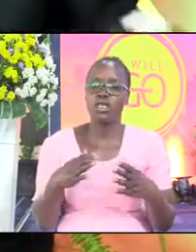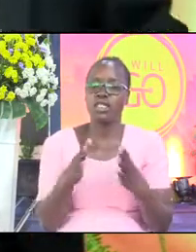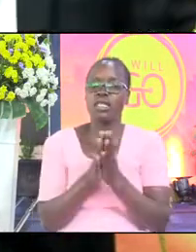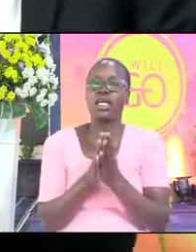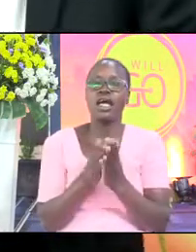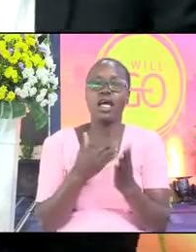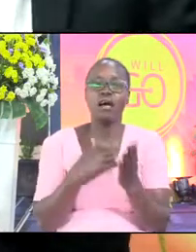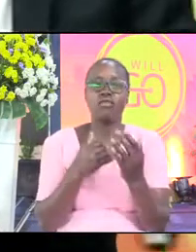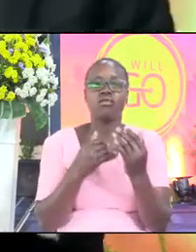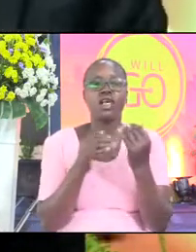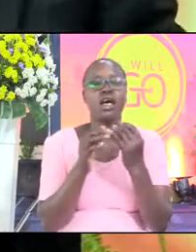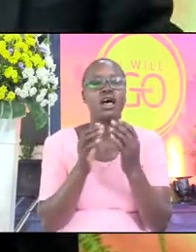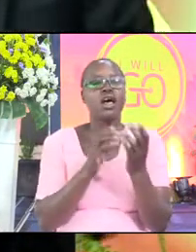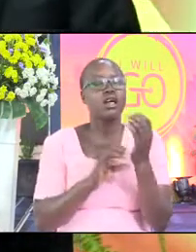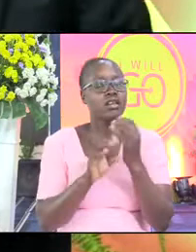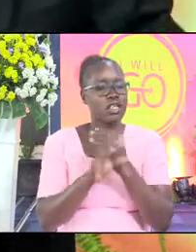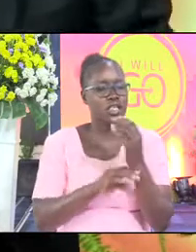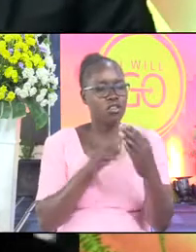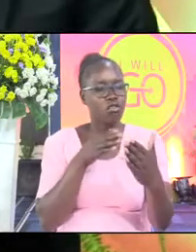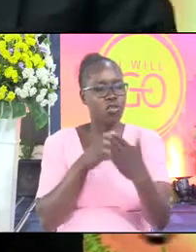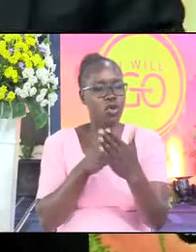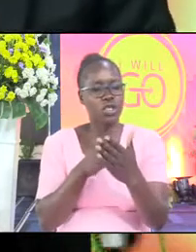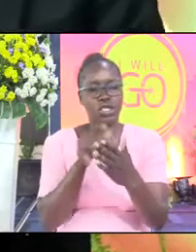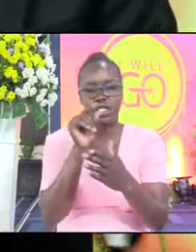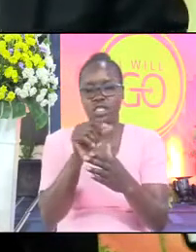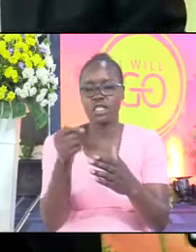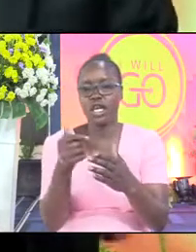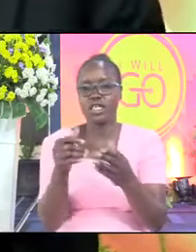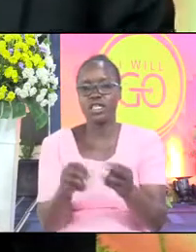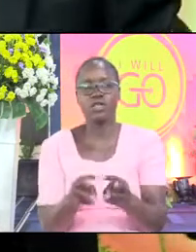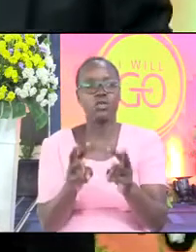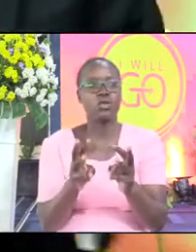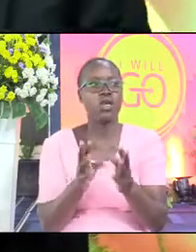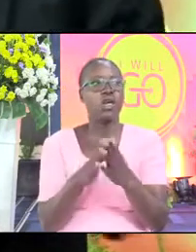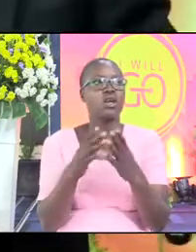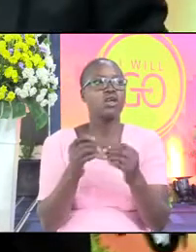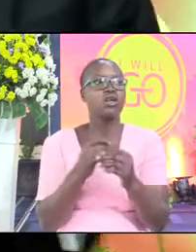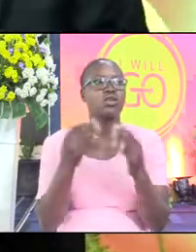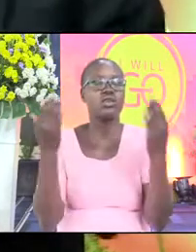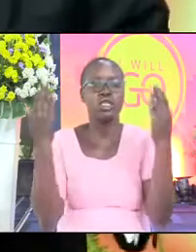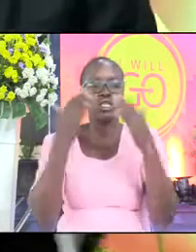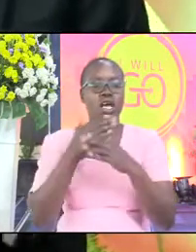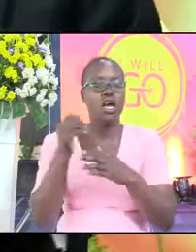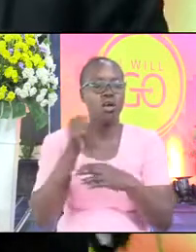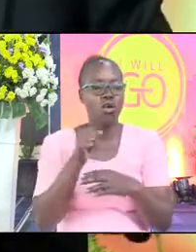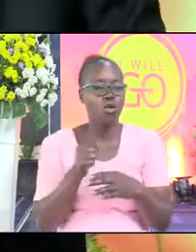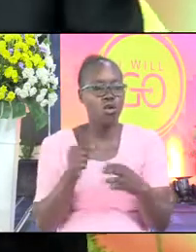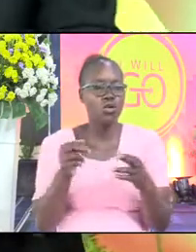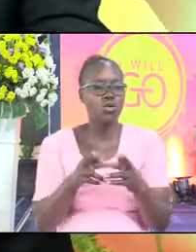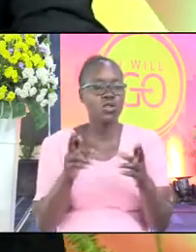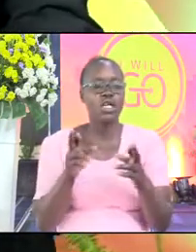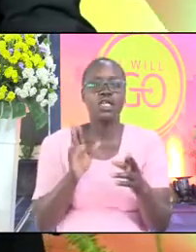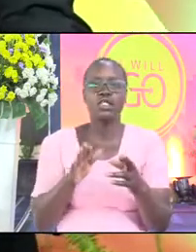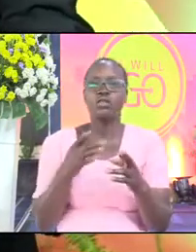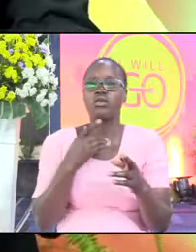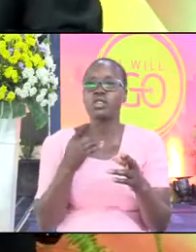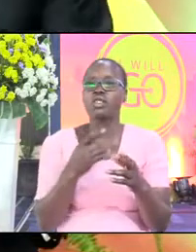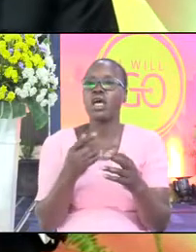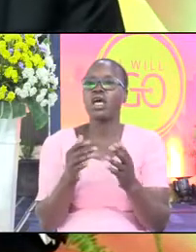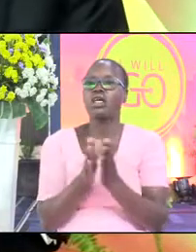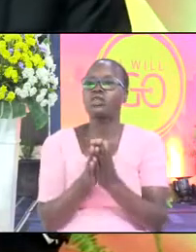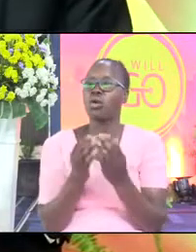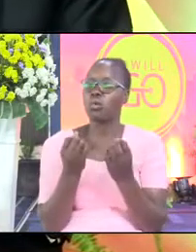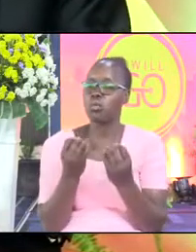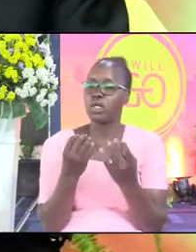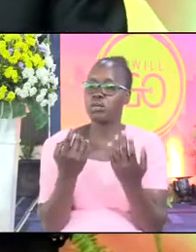tendency to get in each other's way. Are you acquainted with that old proverbial saying, too many cooks spoil the